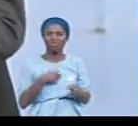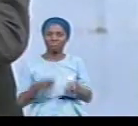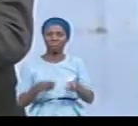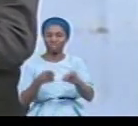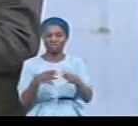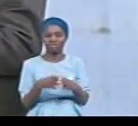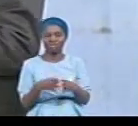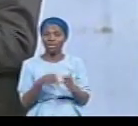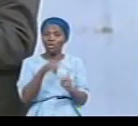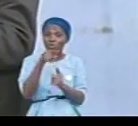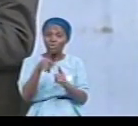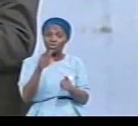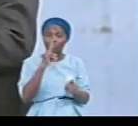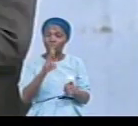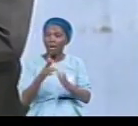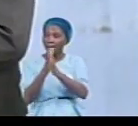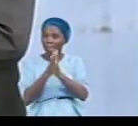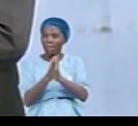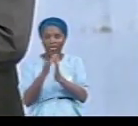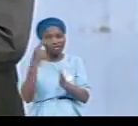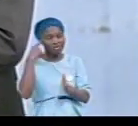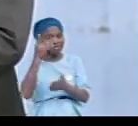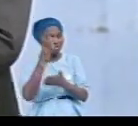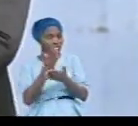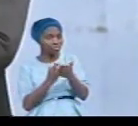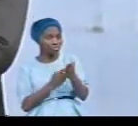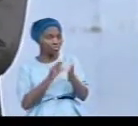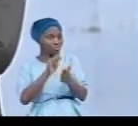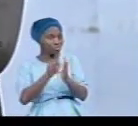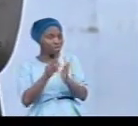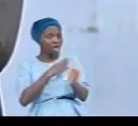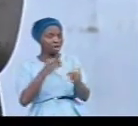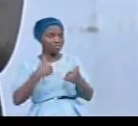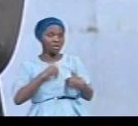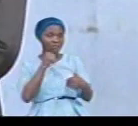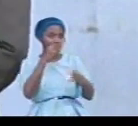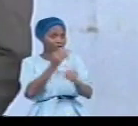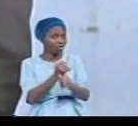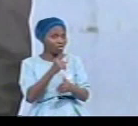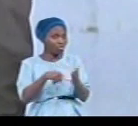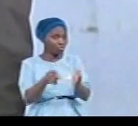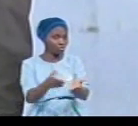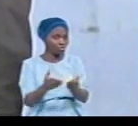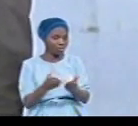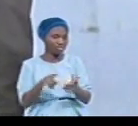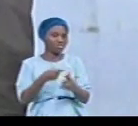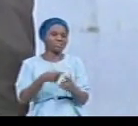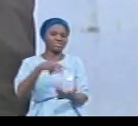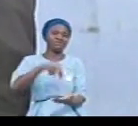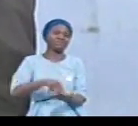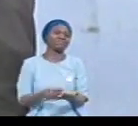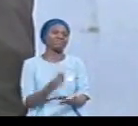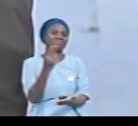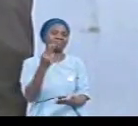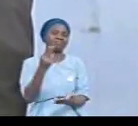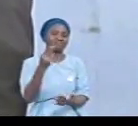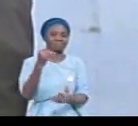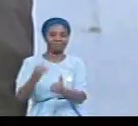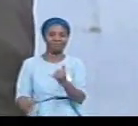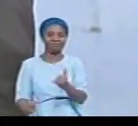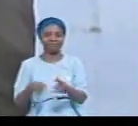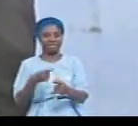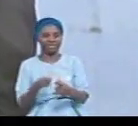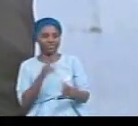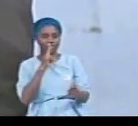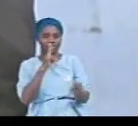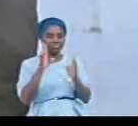you prayed for some minutes and you have not got what you wanted, then you get up and then you are talking to this